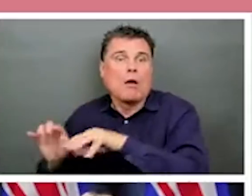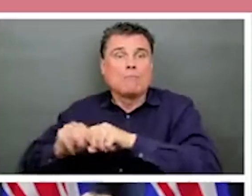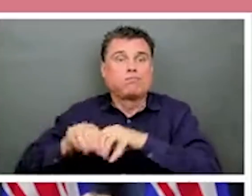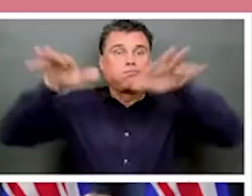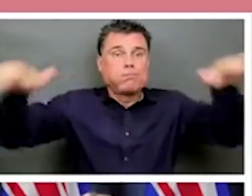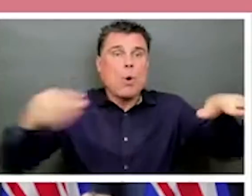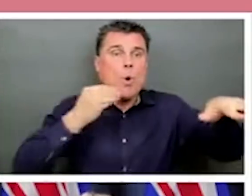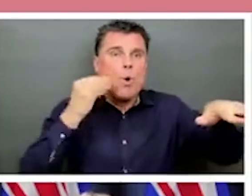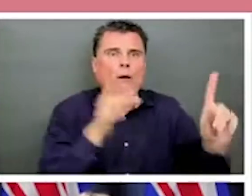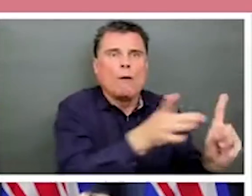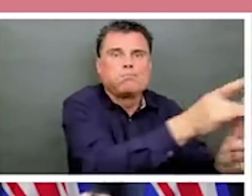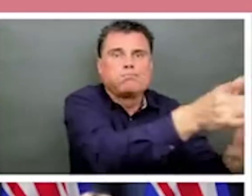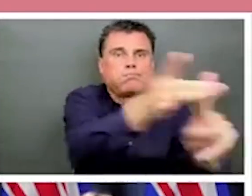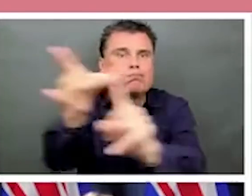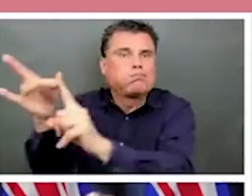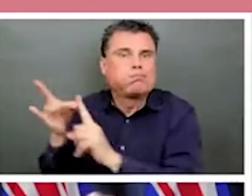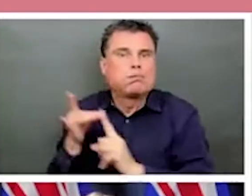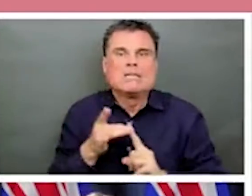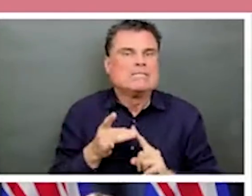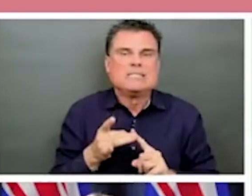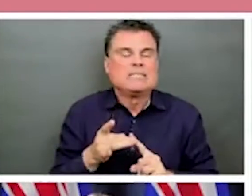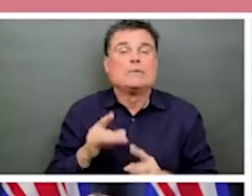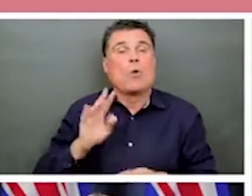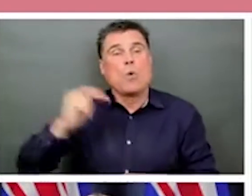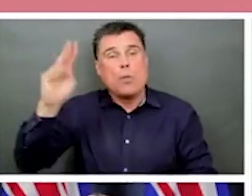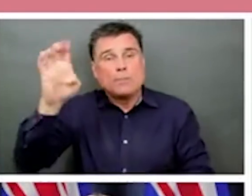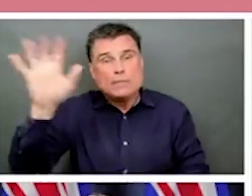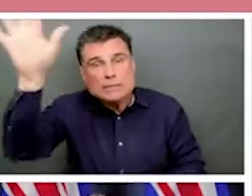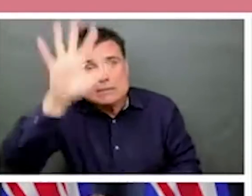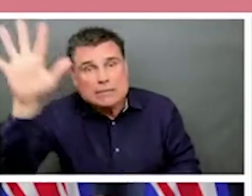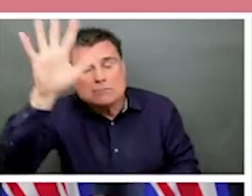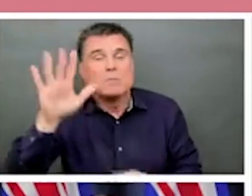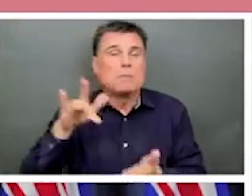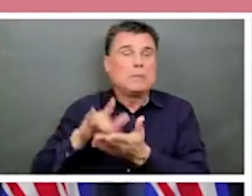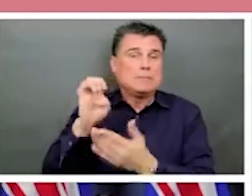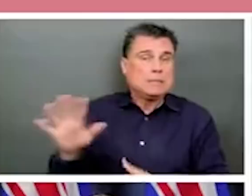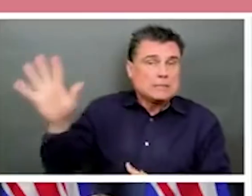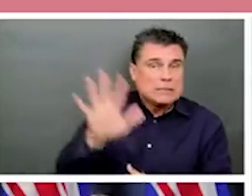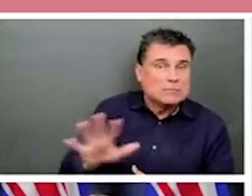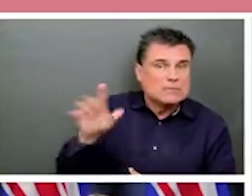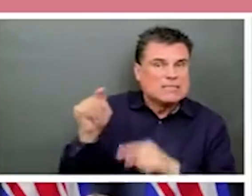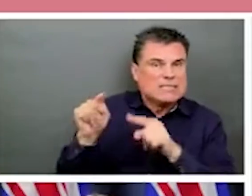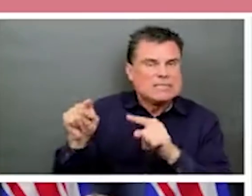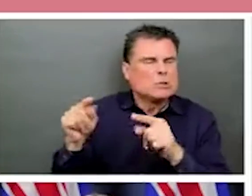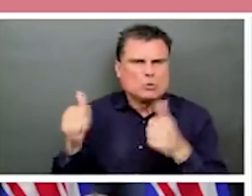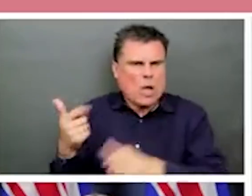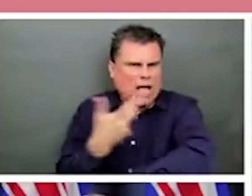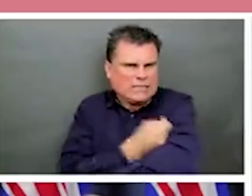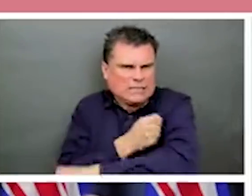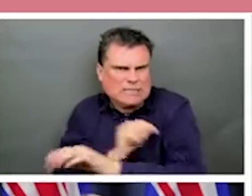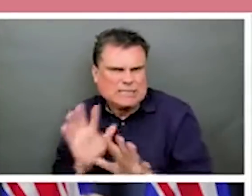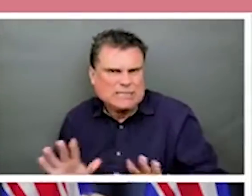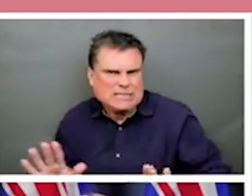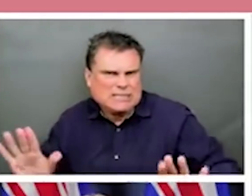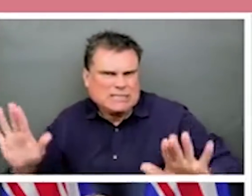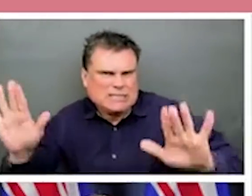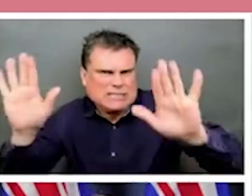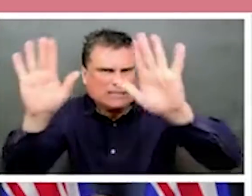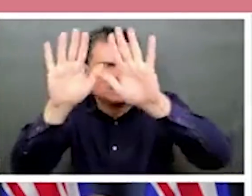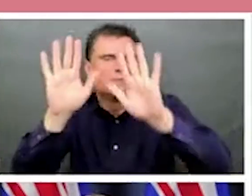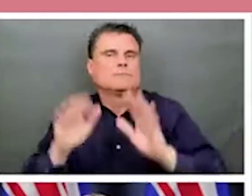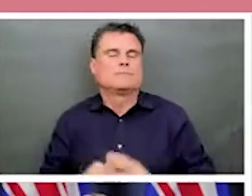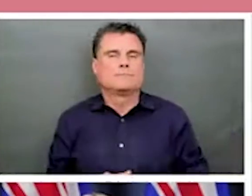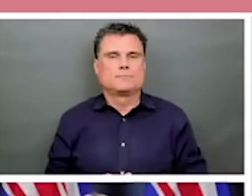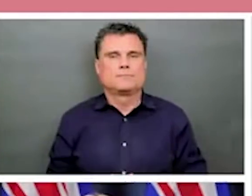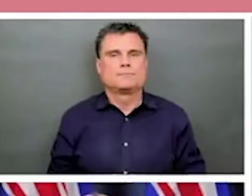interior to address the risk in those worker populations. We have other large congregate living settings, particularly,